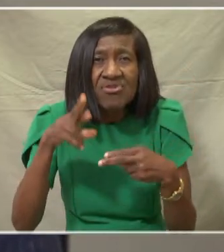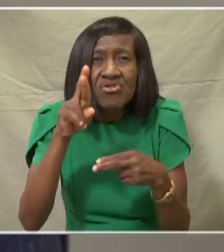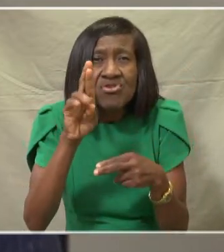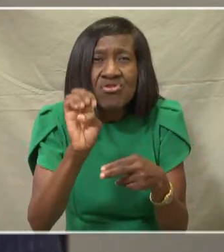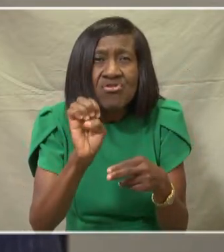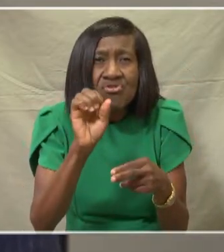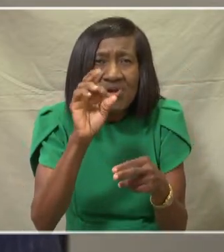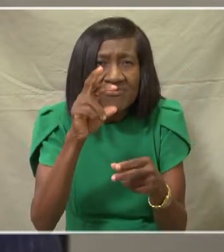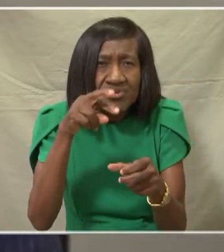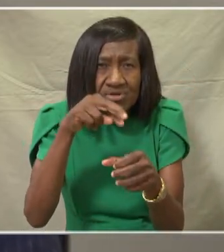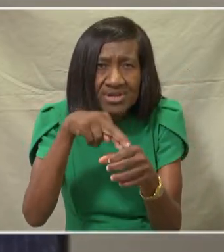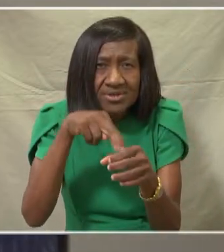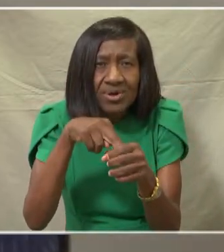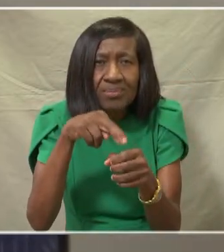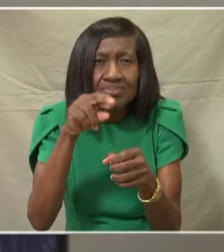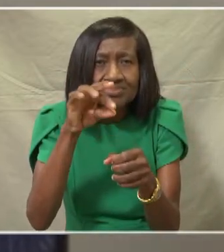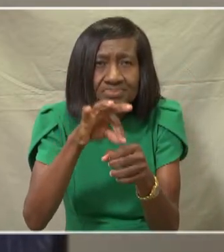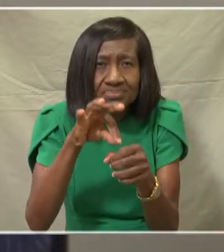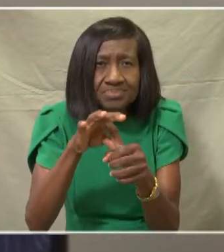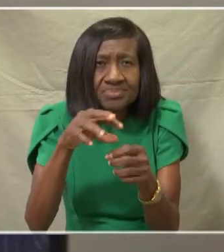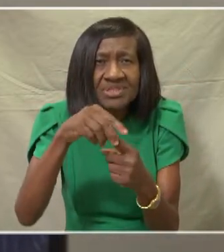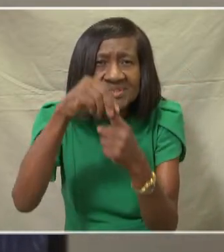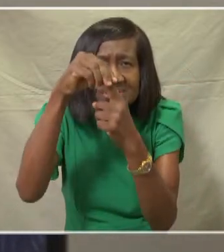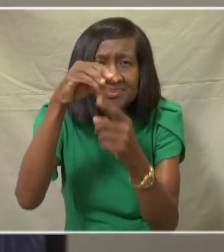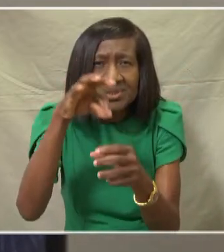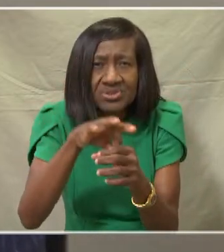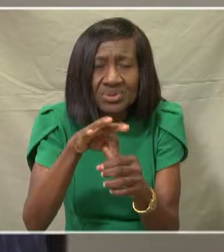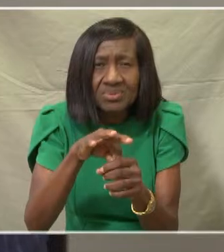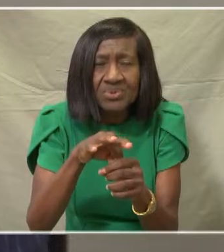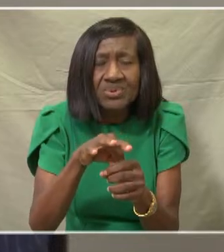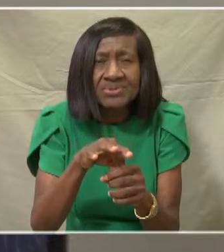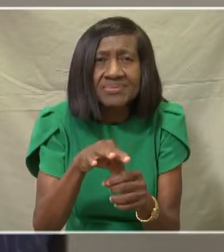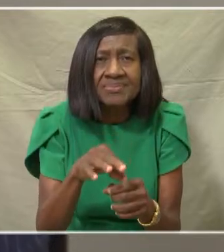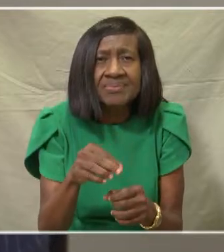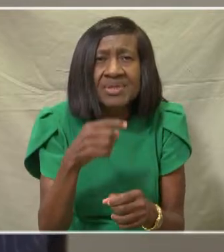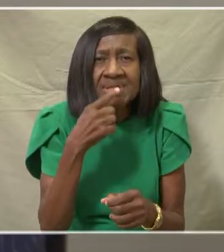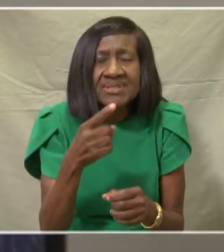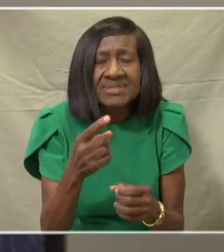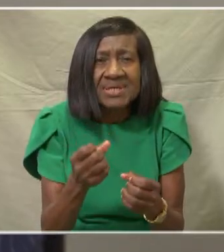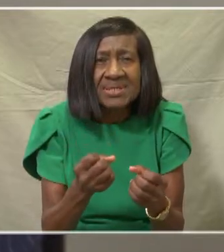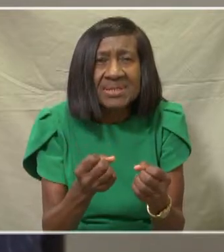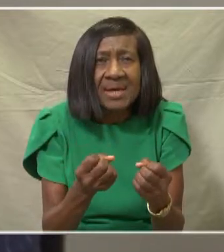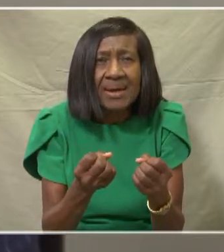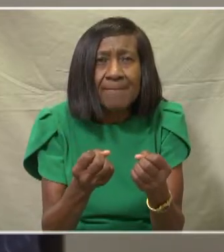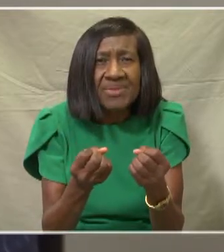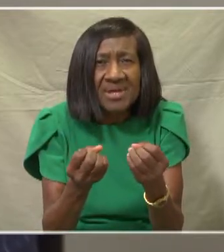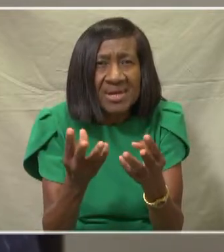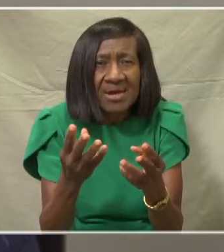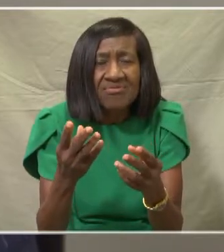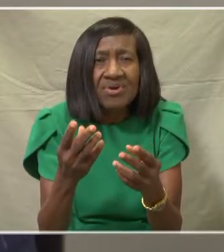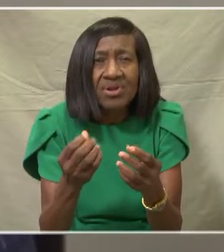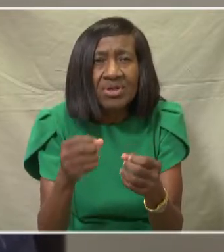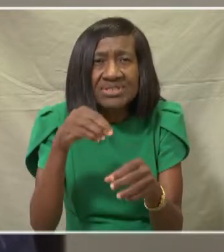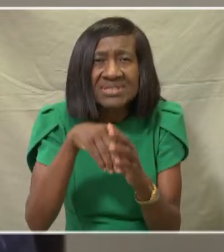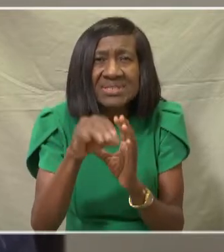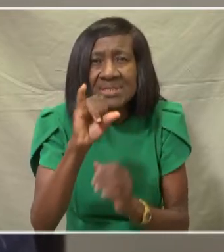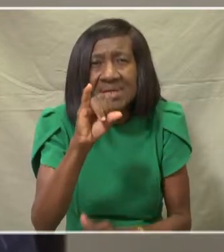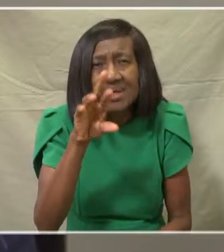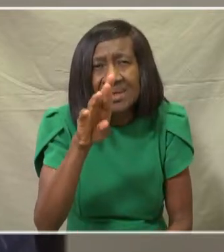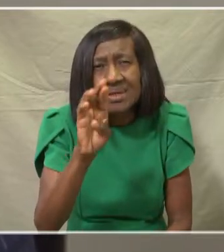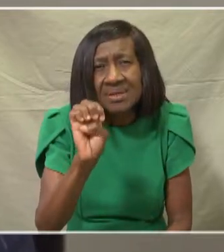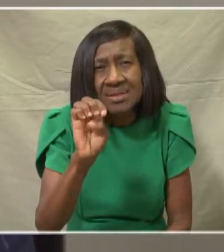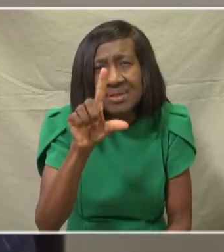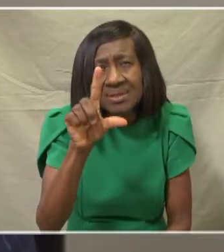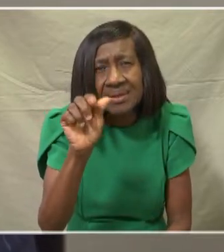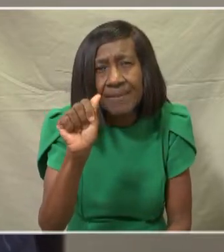it specifically to Ireland, we have frequent referenda in Ireland, so we have lots and lots of good practice. But